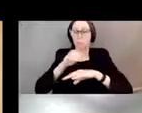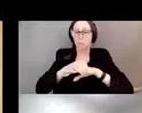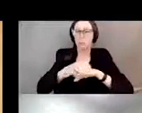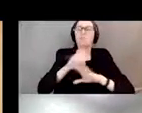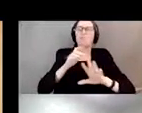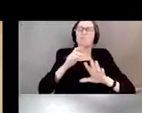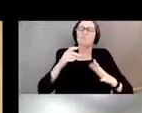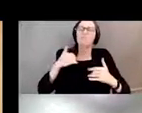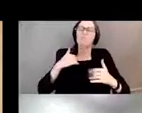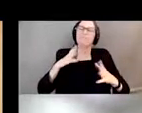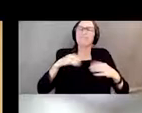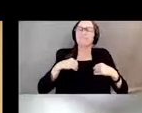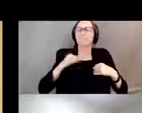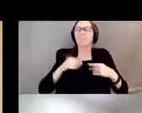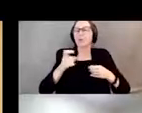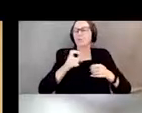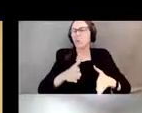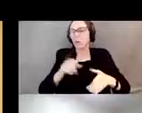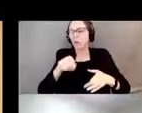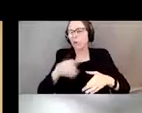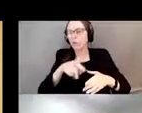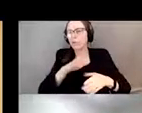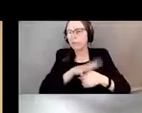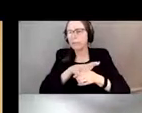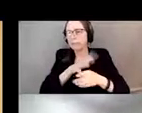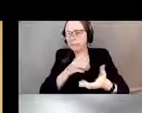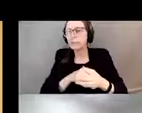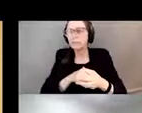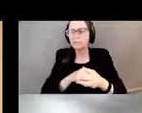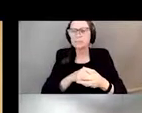facto ruler of this area.